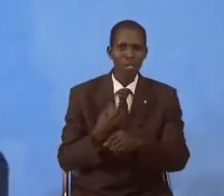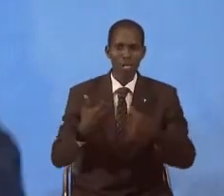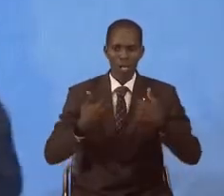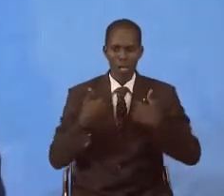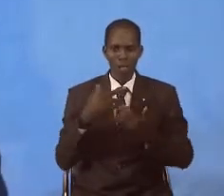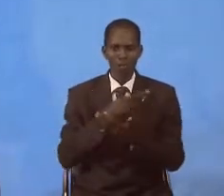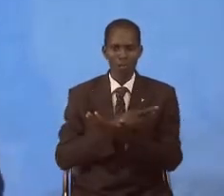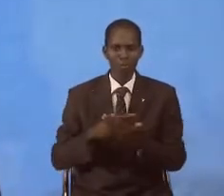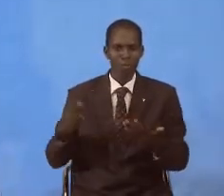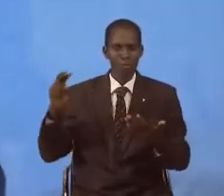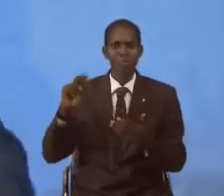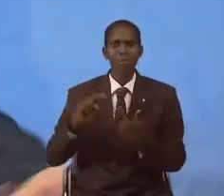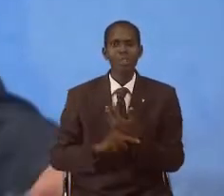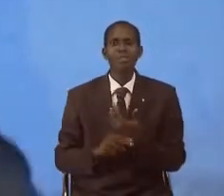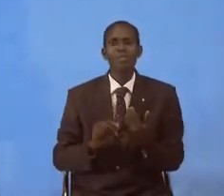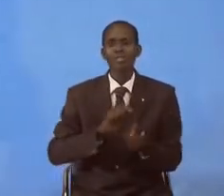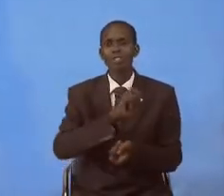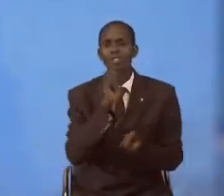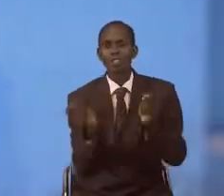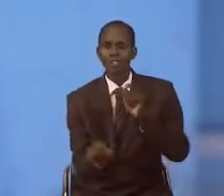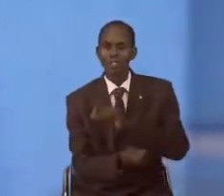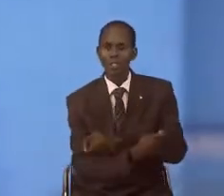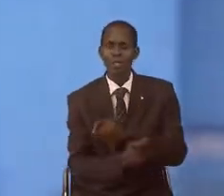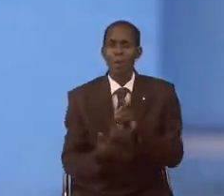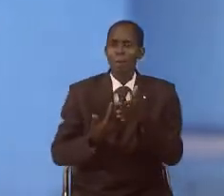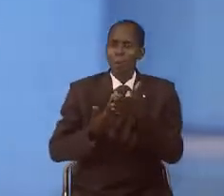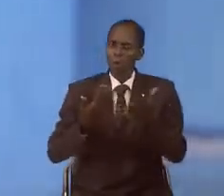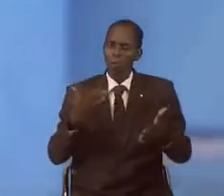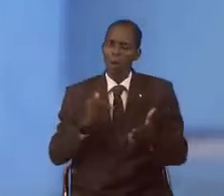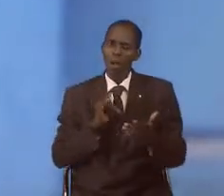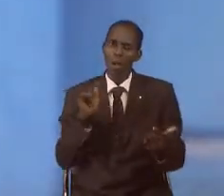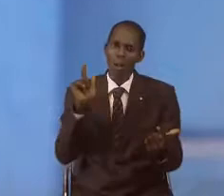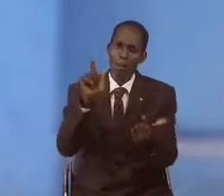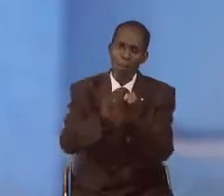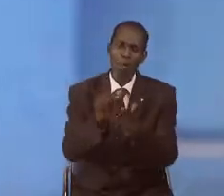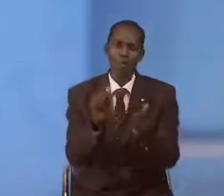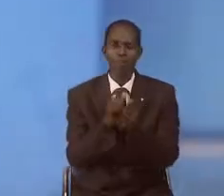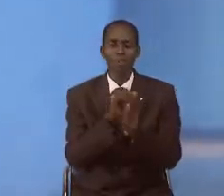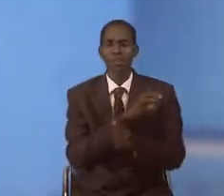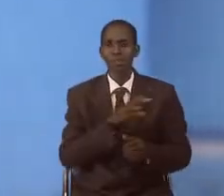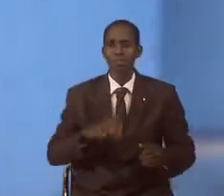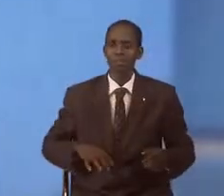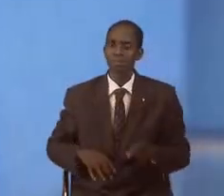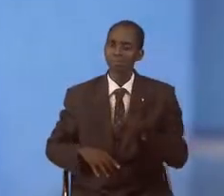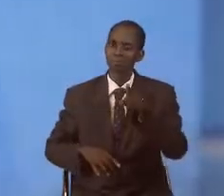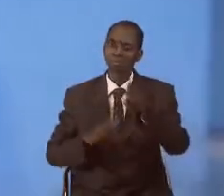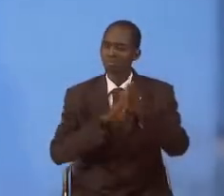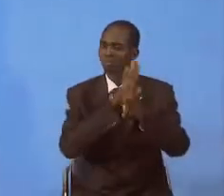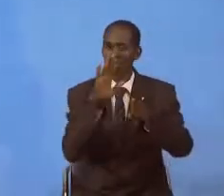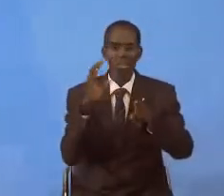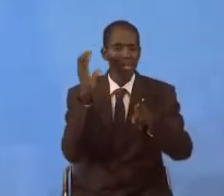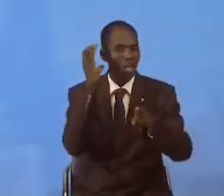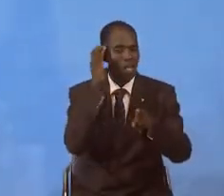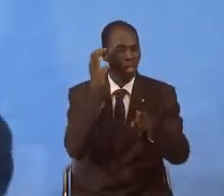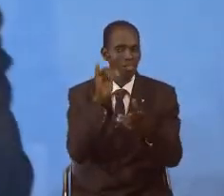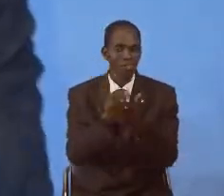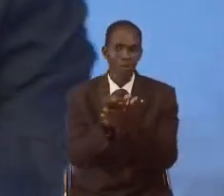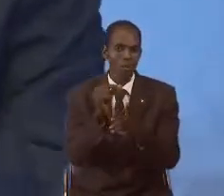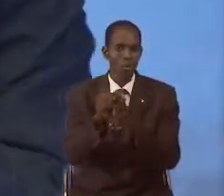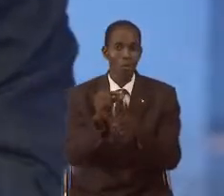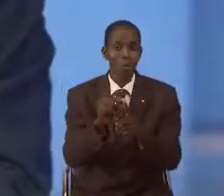strength, have power, have righteousness, turn over a new leaf before I